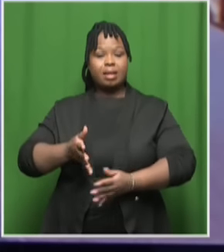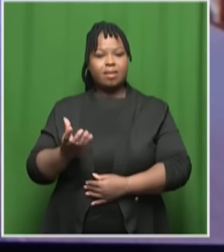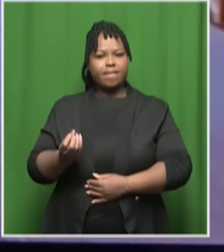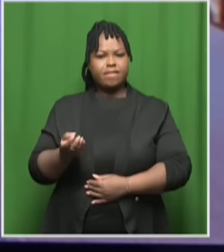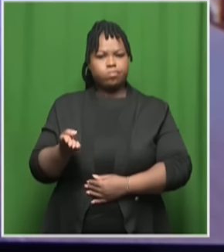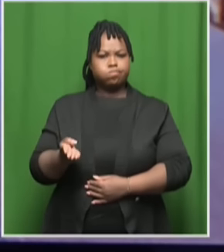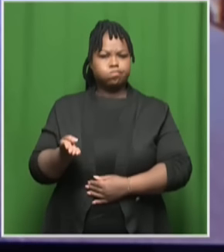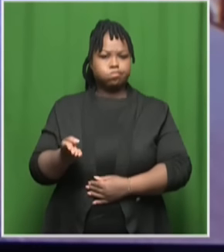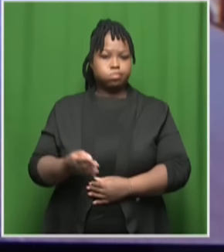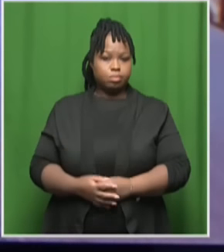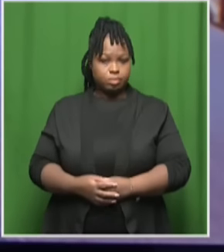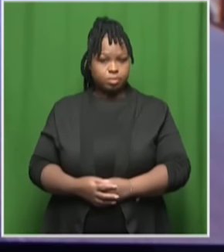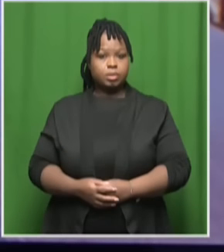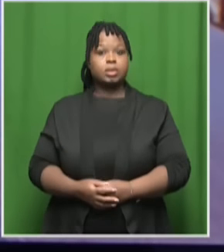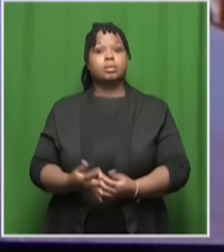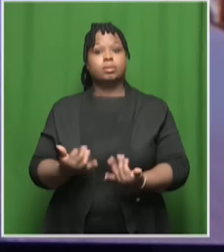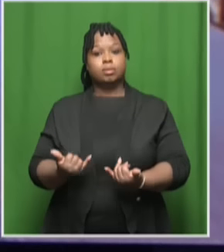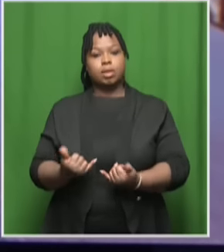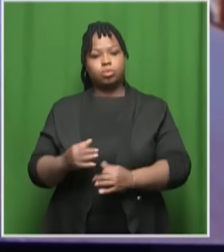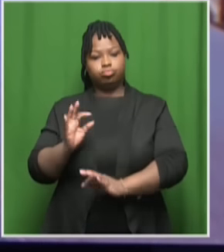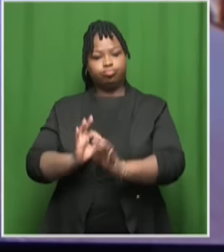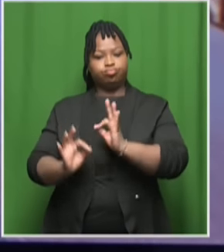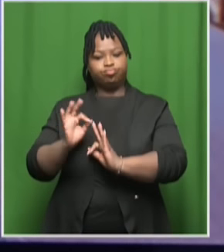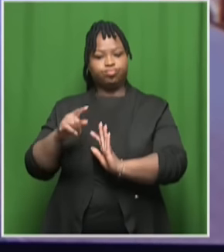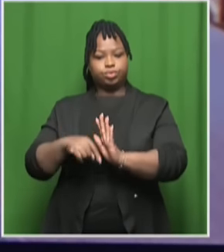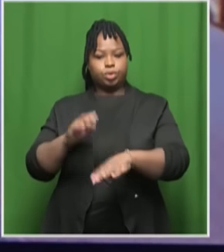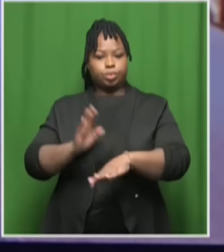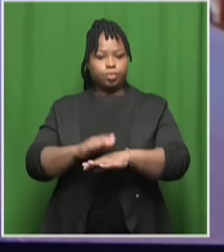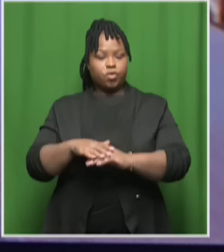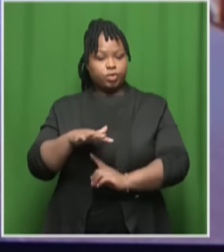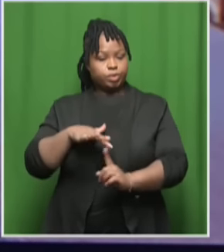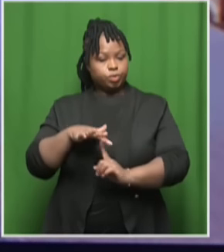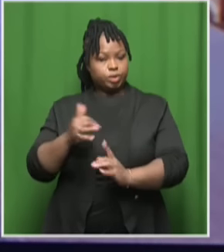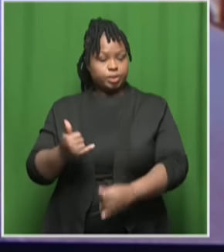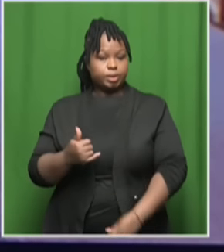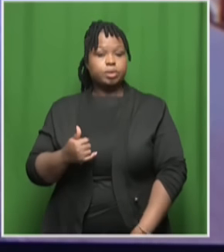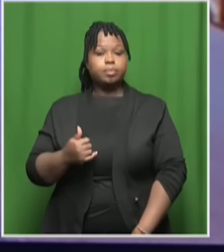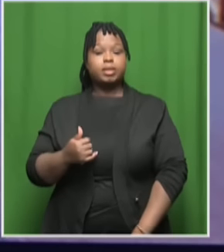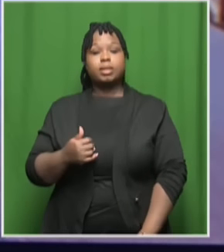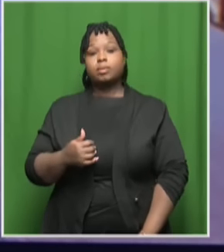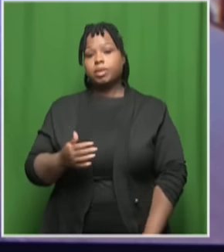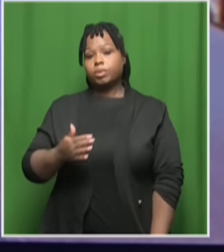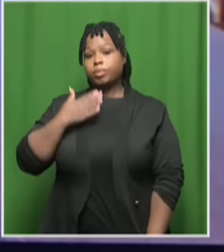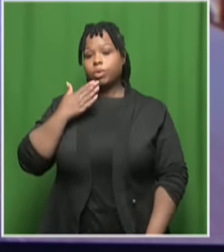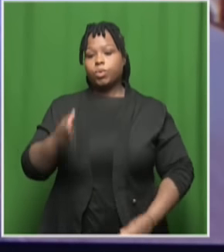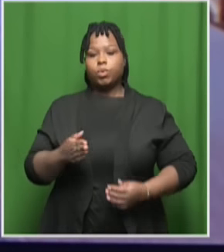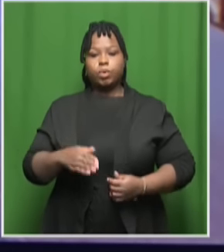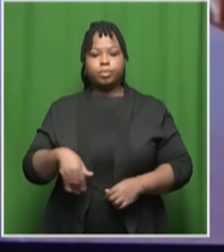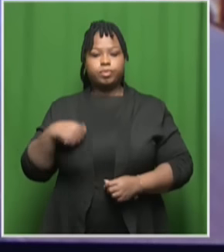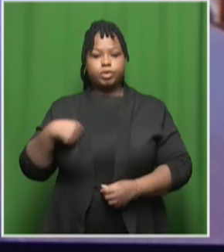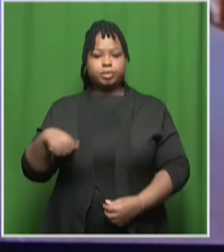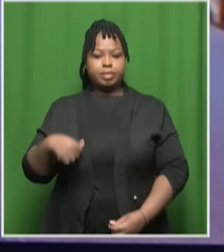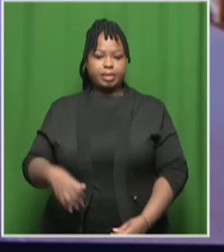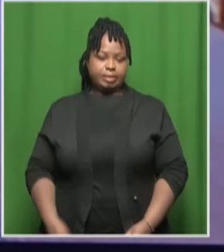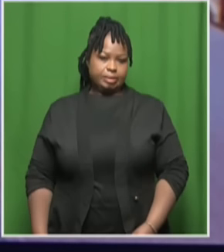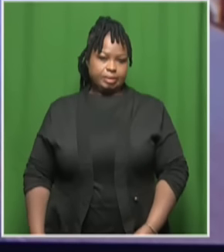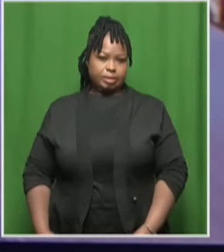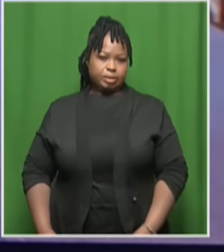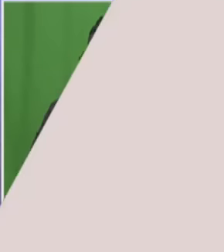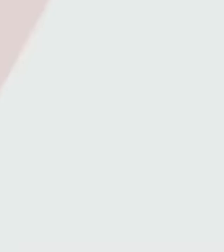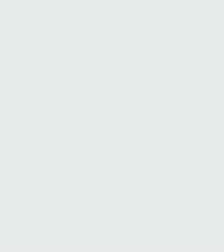at present consumption levels. Now, to give us an update on the situation in Knysna, we're joined by the Knysna Municipality's